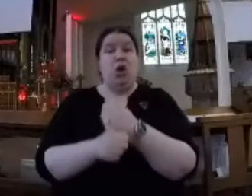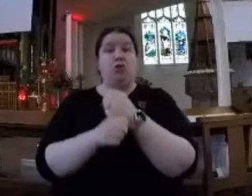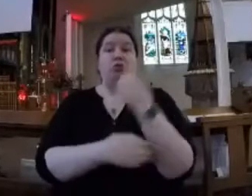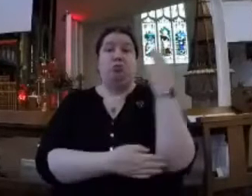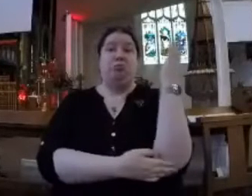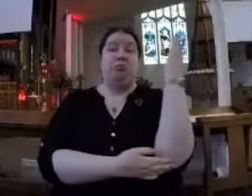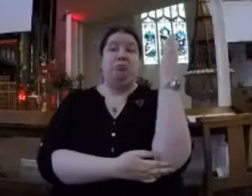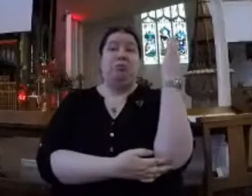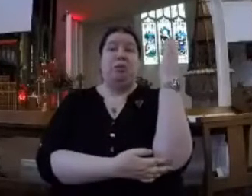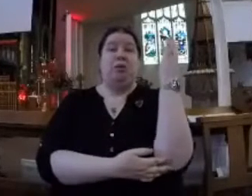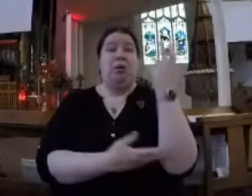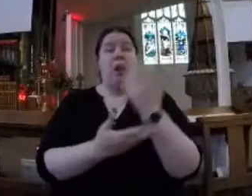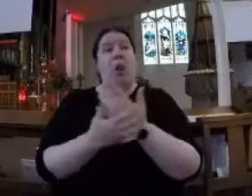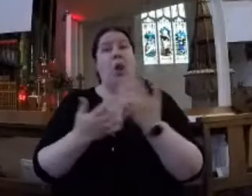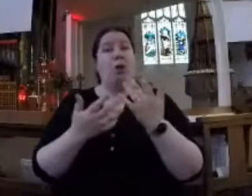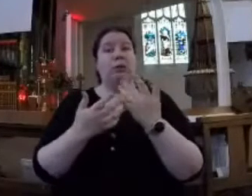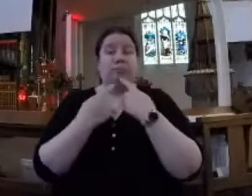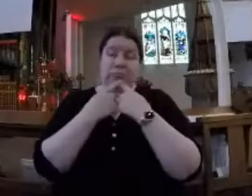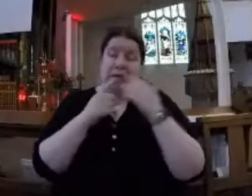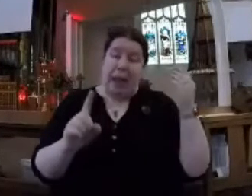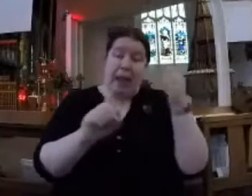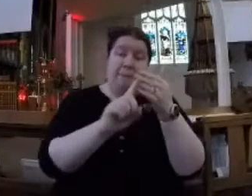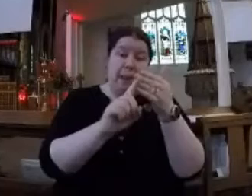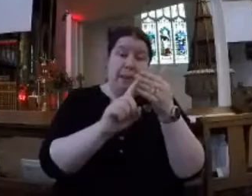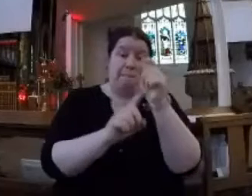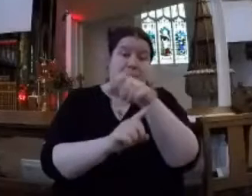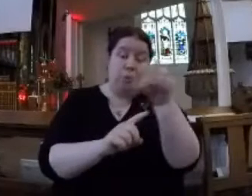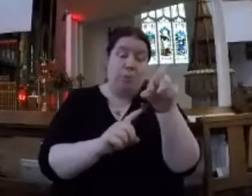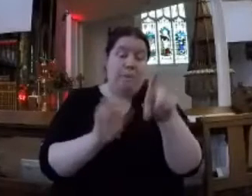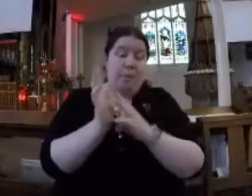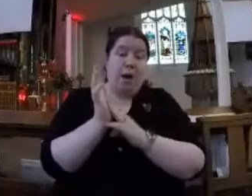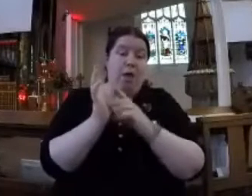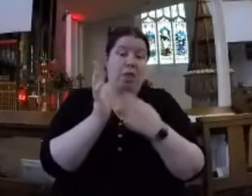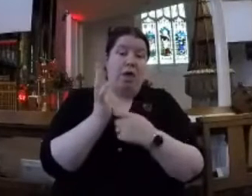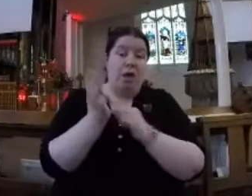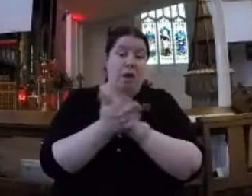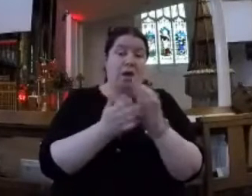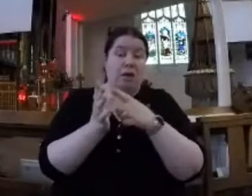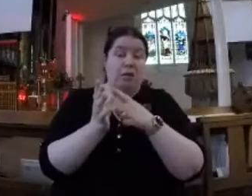to Marthas. So I want to say it again. Be more Mary.